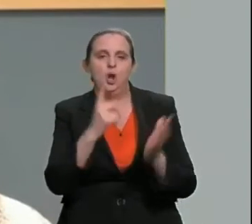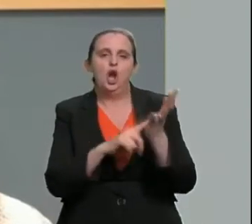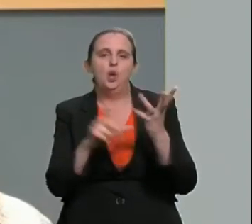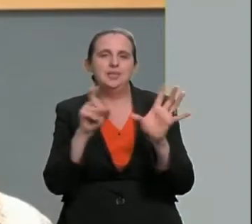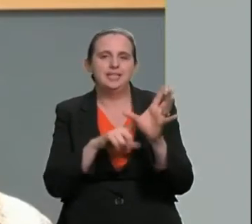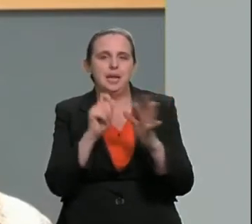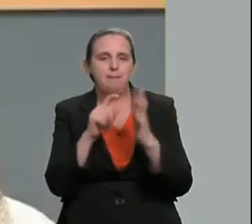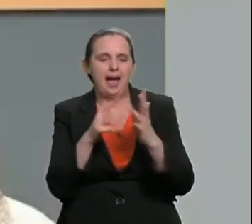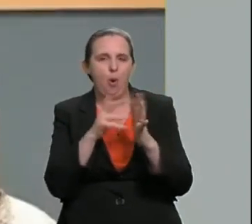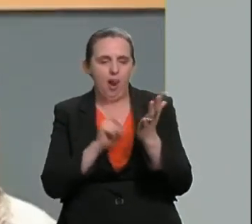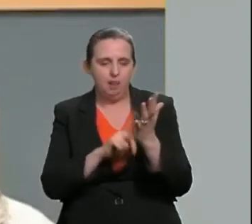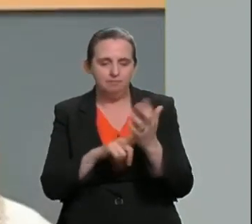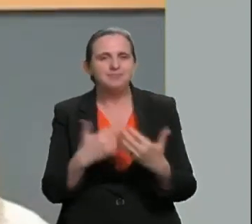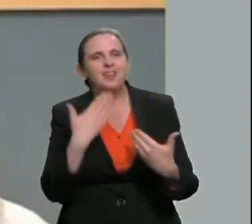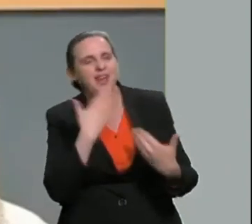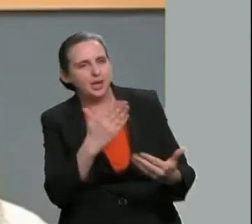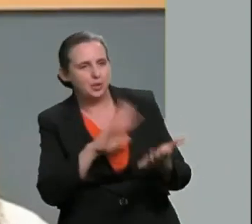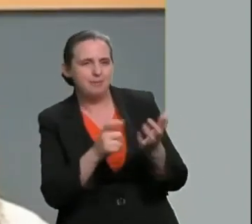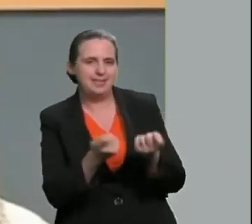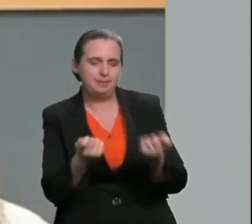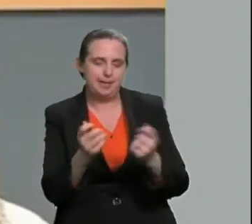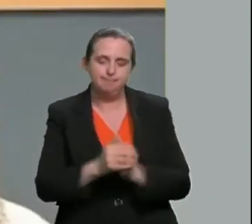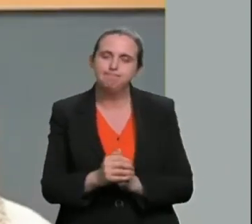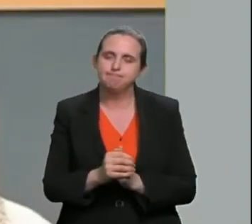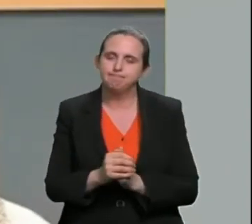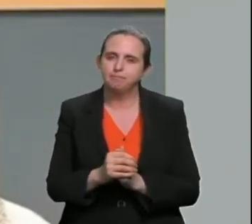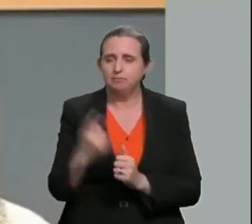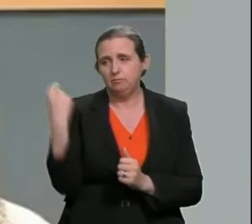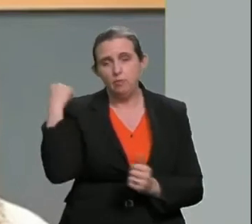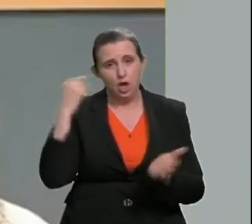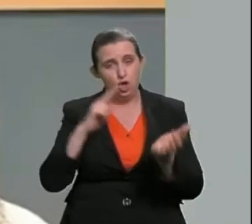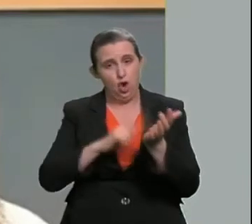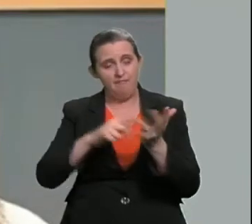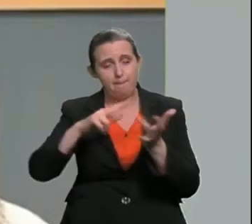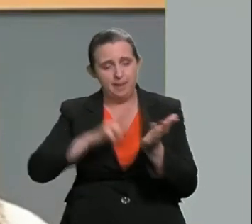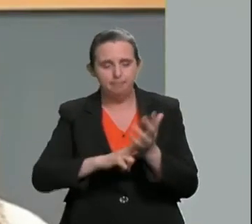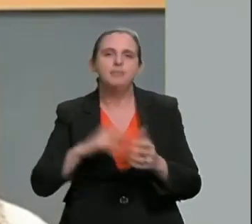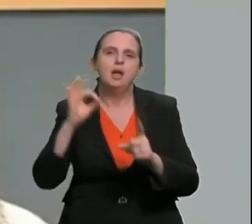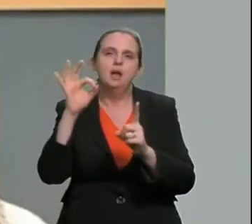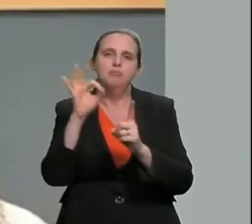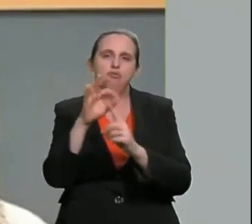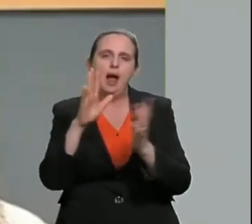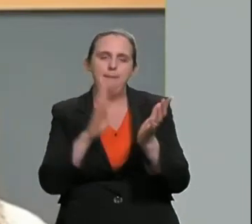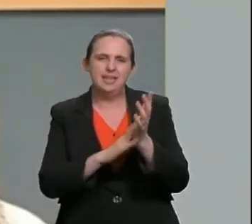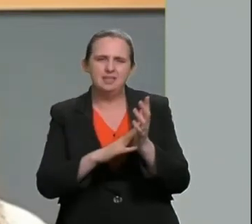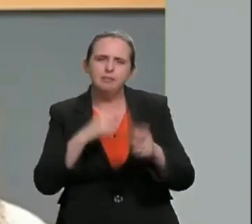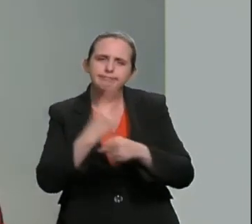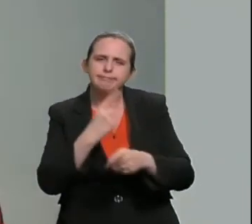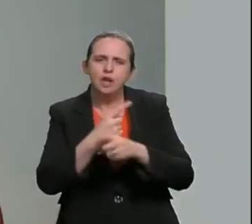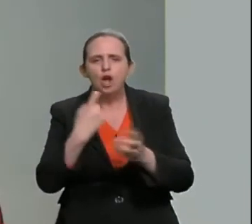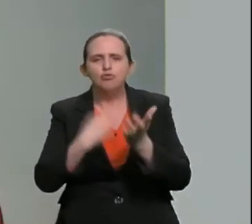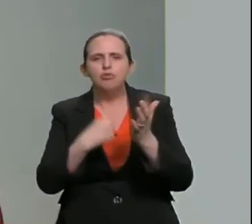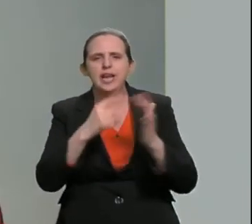Thank you, Mr. Speaker. The Prime Minister said in November that the £1.5 billion Green Homes grant would